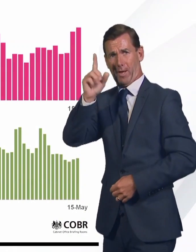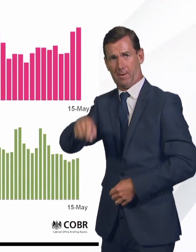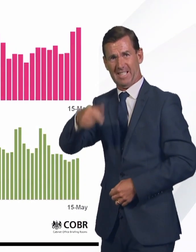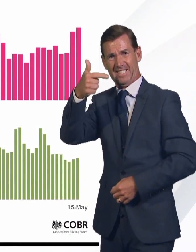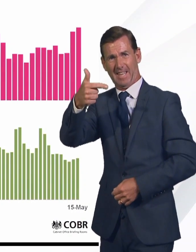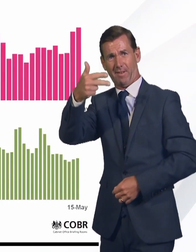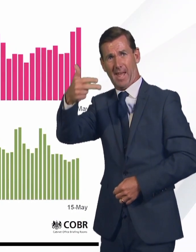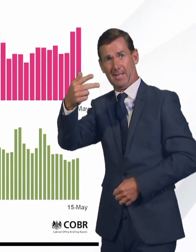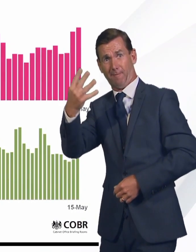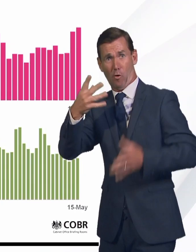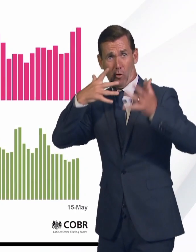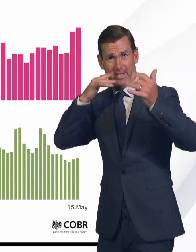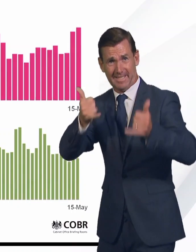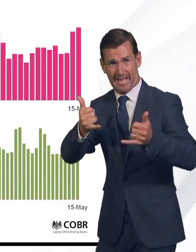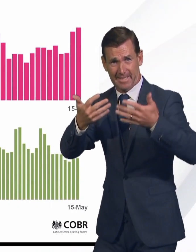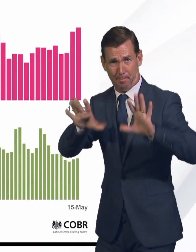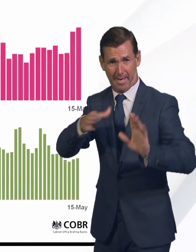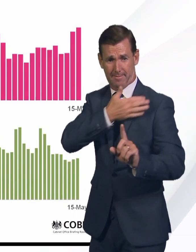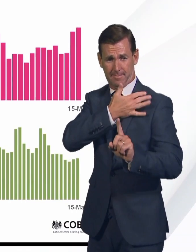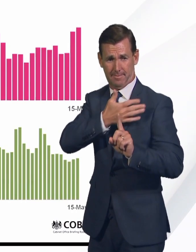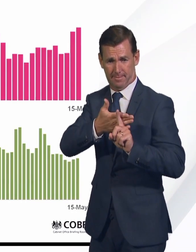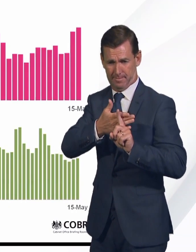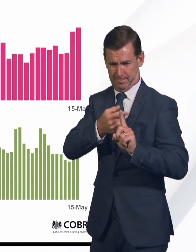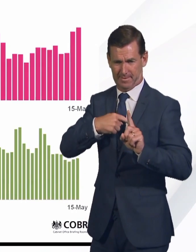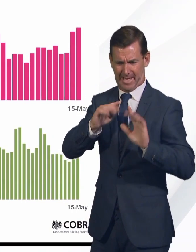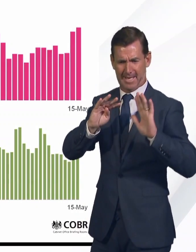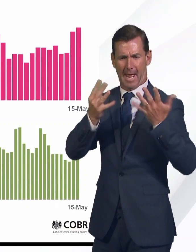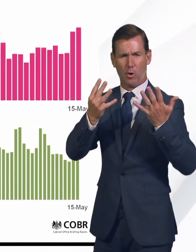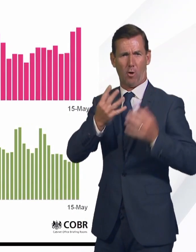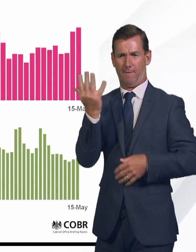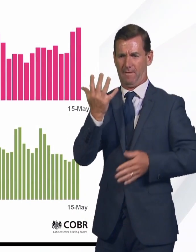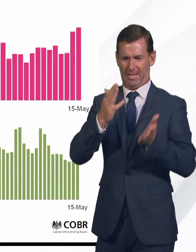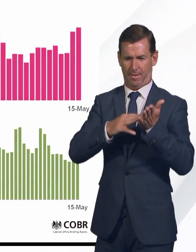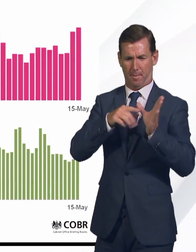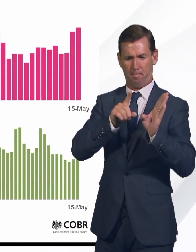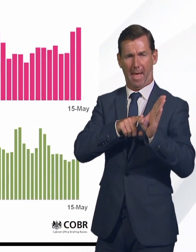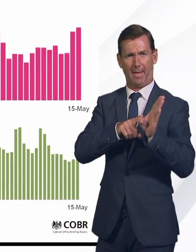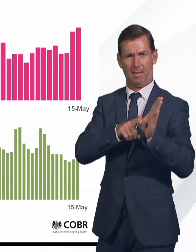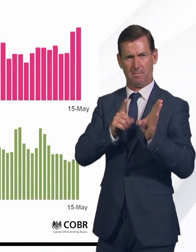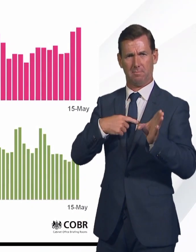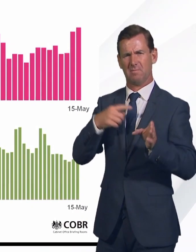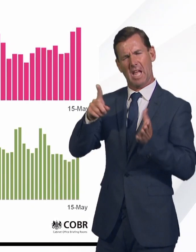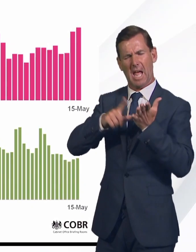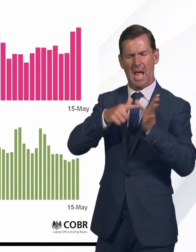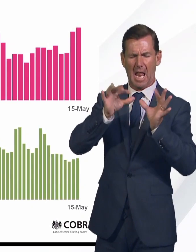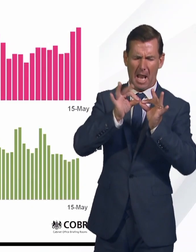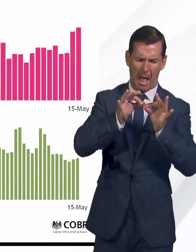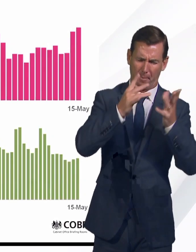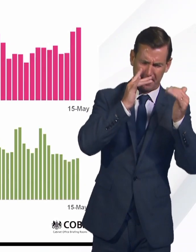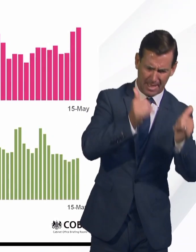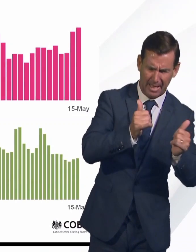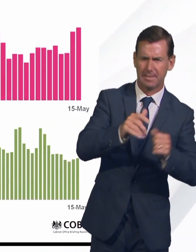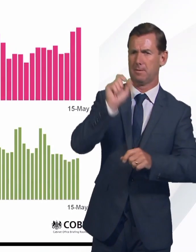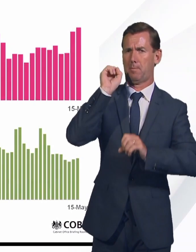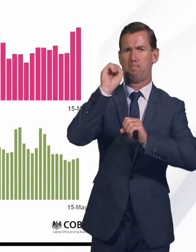133,784 tests were completed up to 9 o'clock on the 15th of May. So this includes lab tests, those that were posted out,